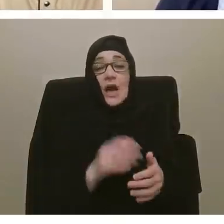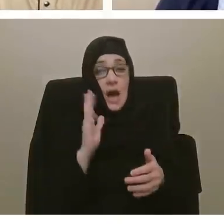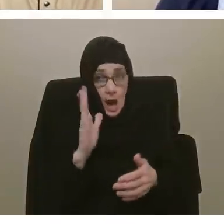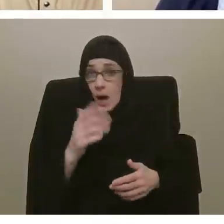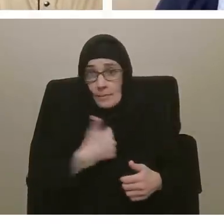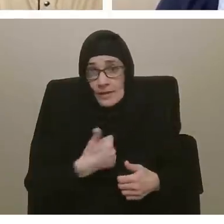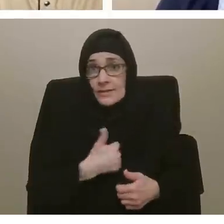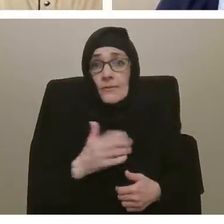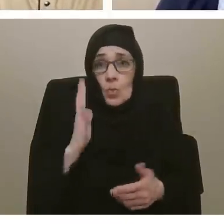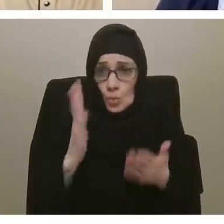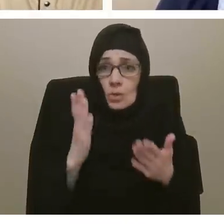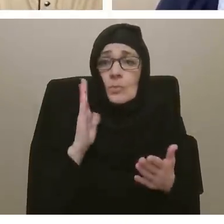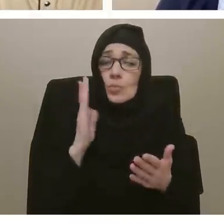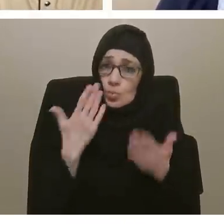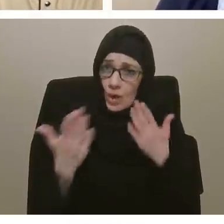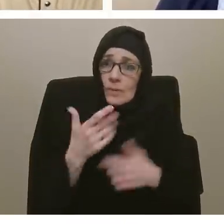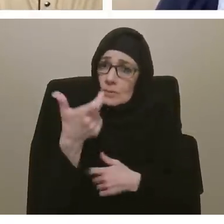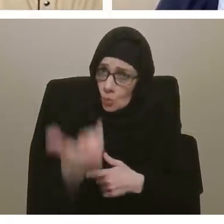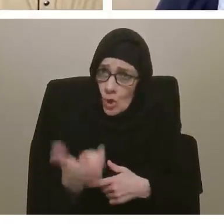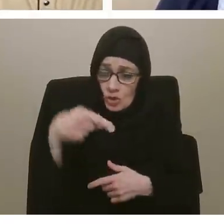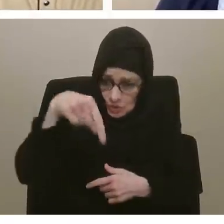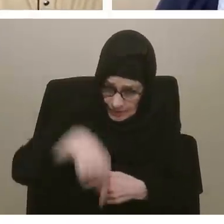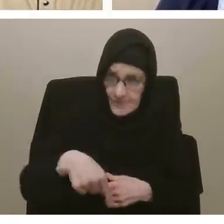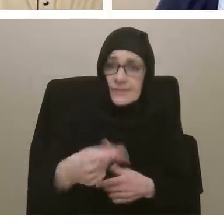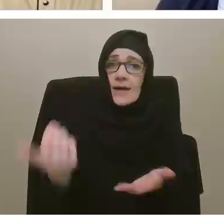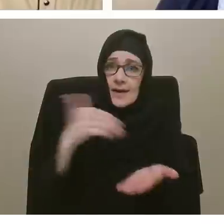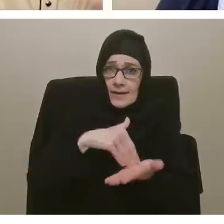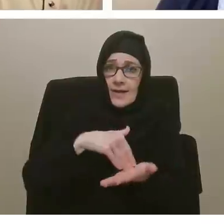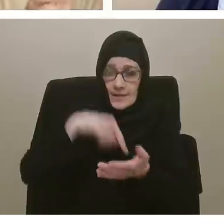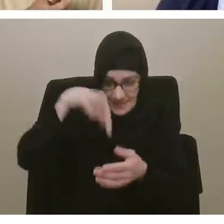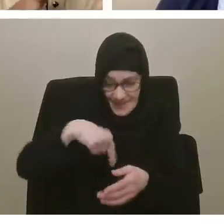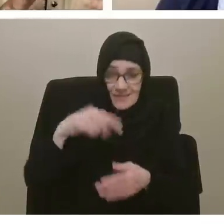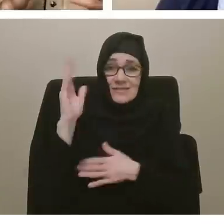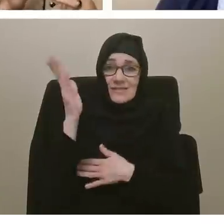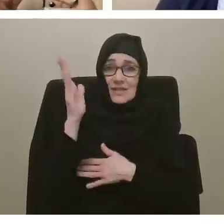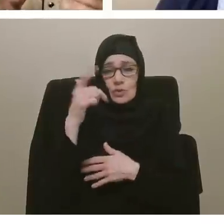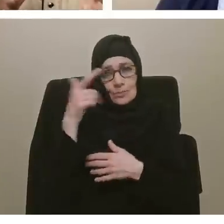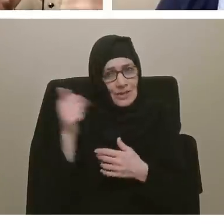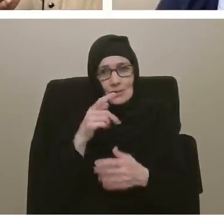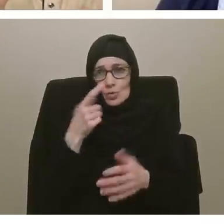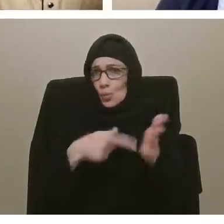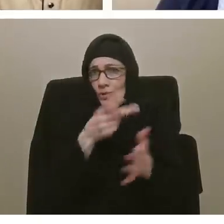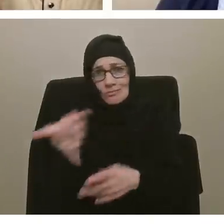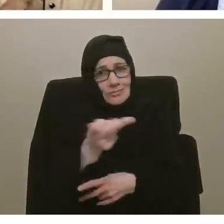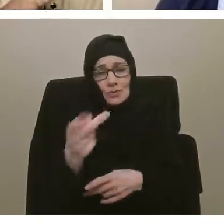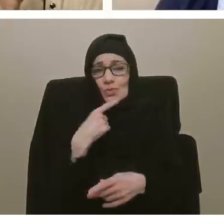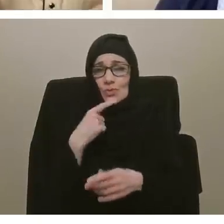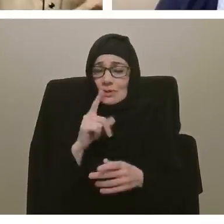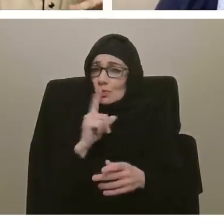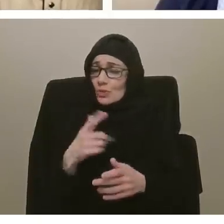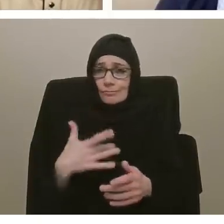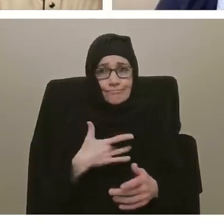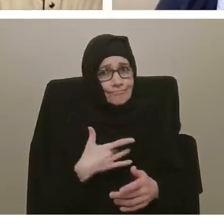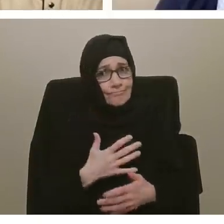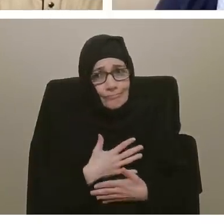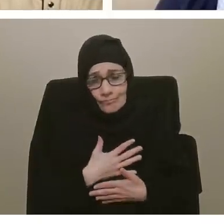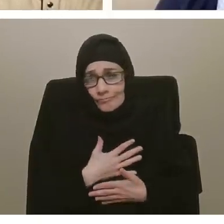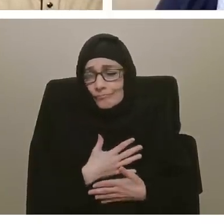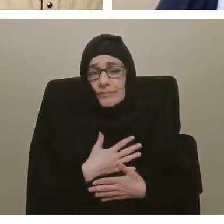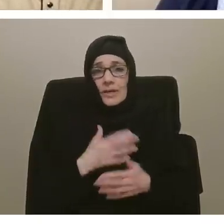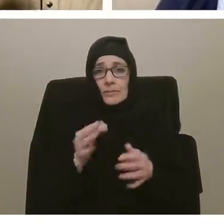shared, because it was really profound and impactful. So, you know, I hope this juz amma doesn't get lost, you know,